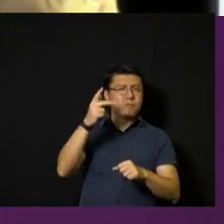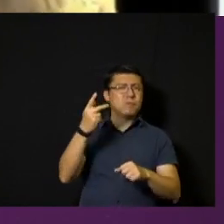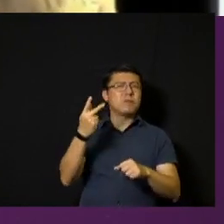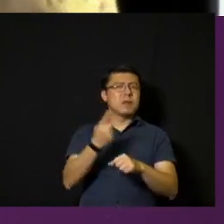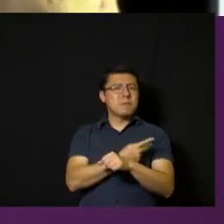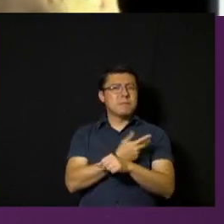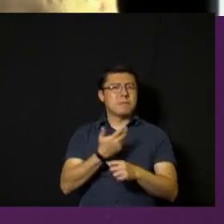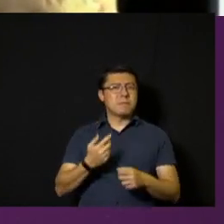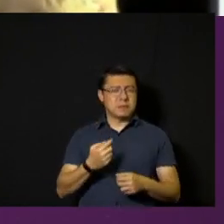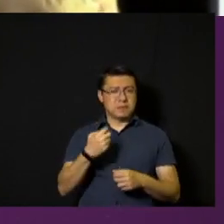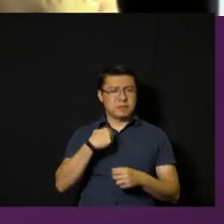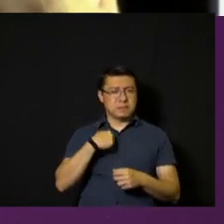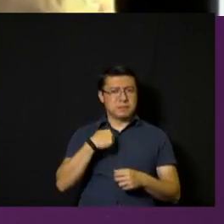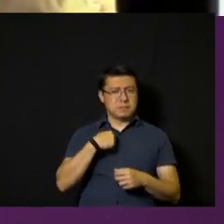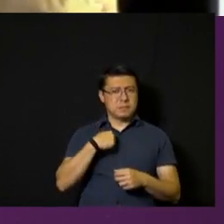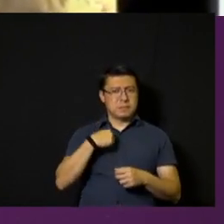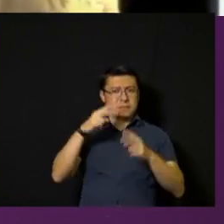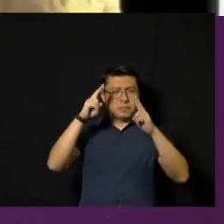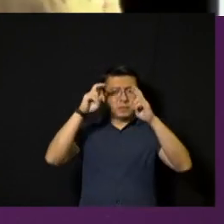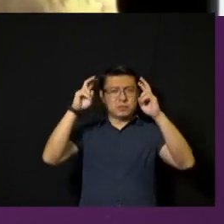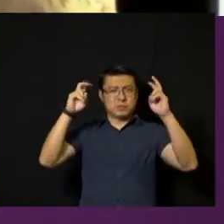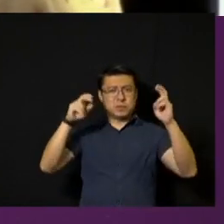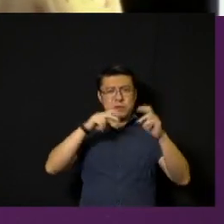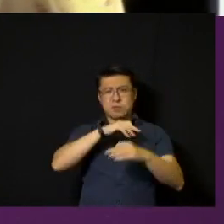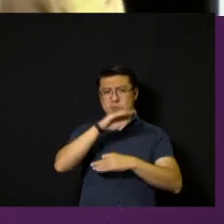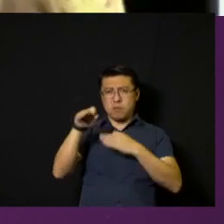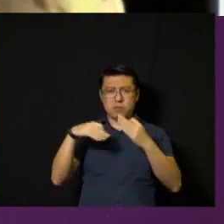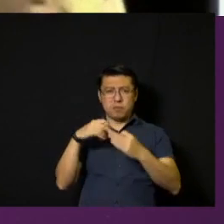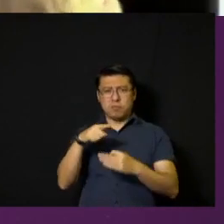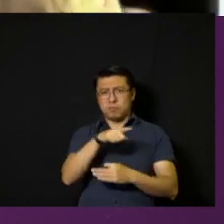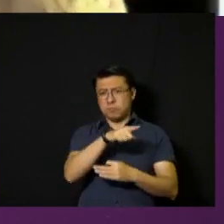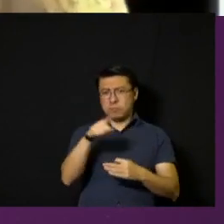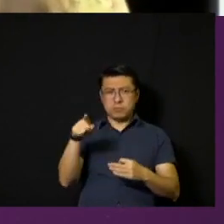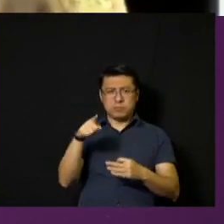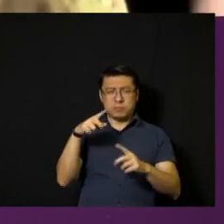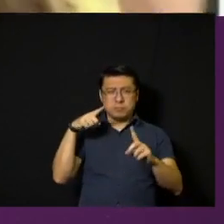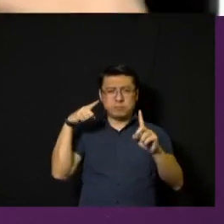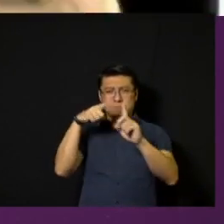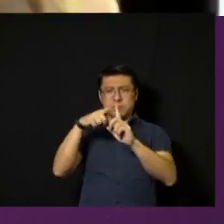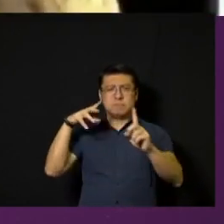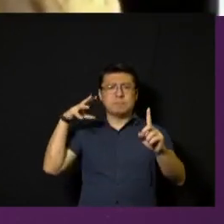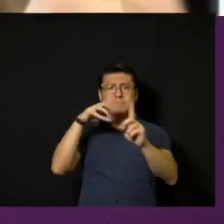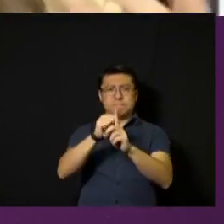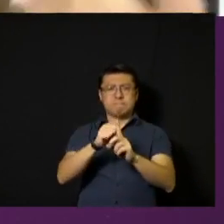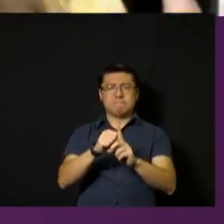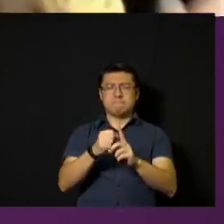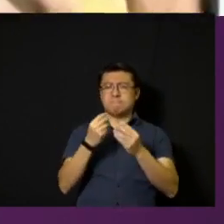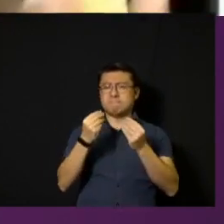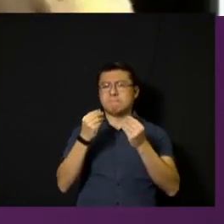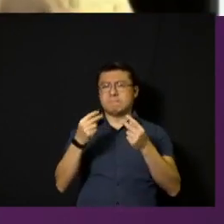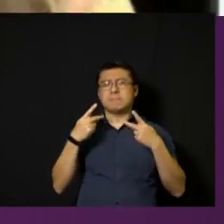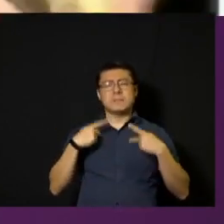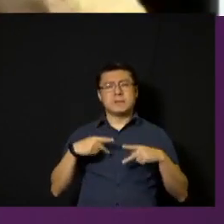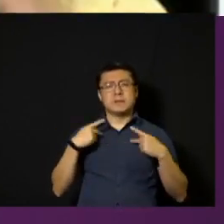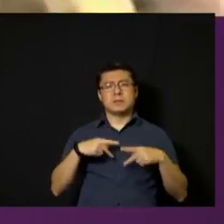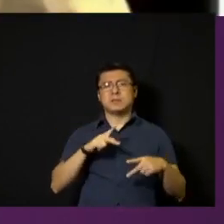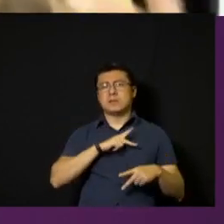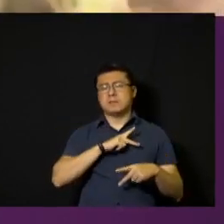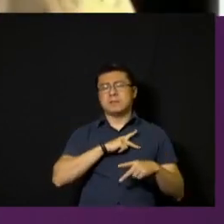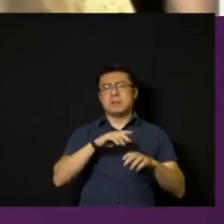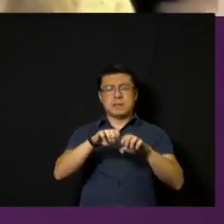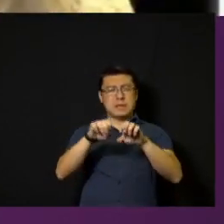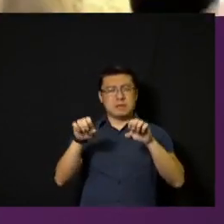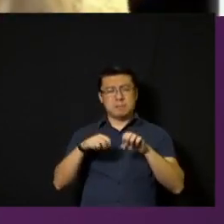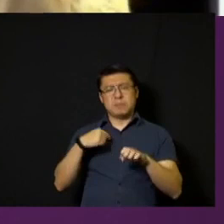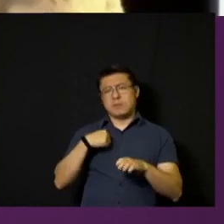it will. My dream is that you can experience all this. Many people is starting with my team.